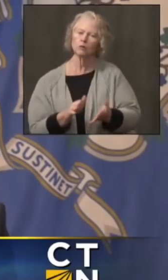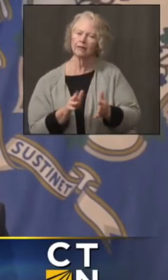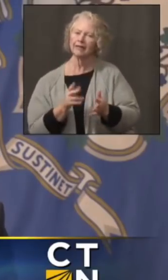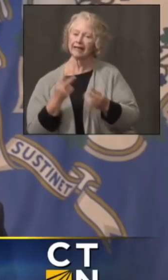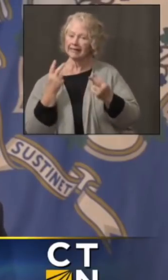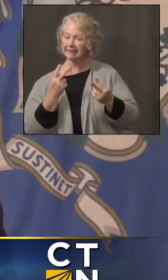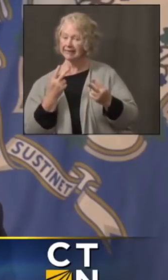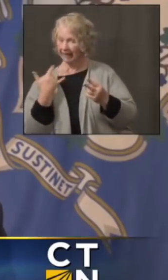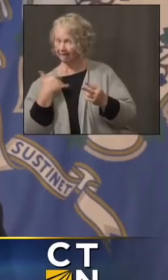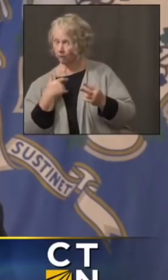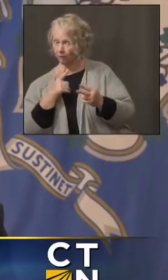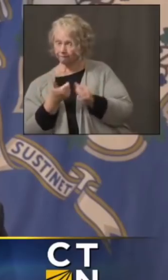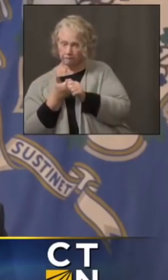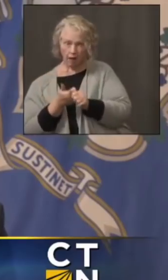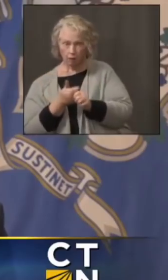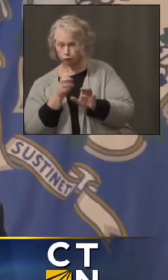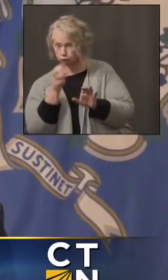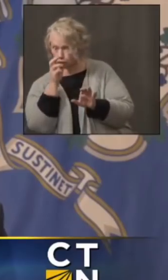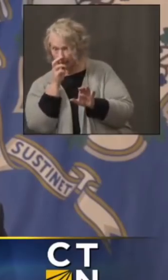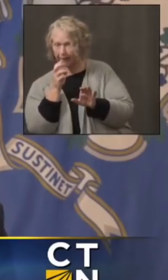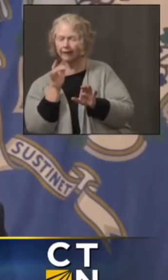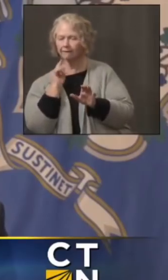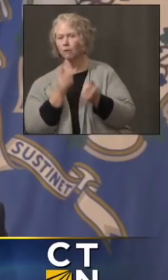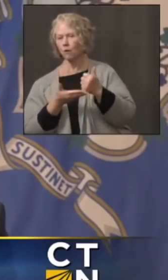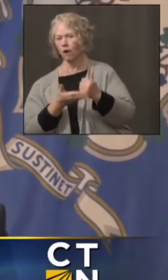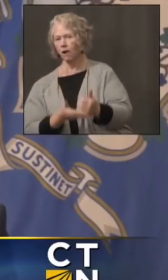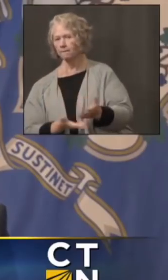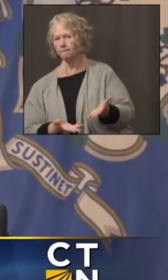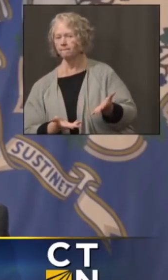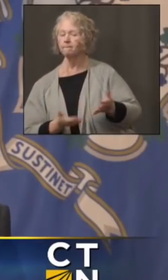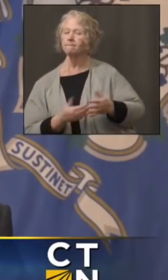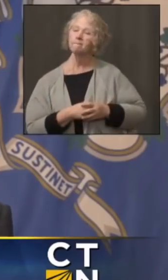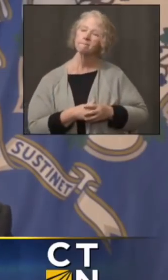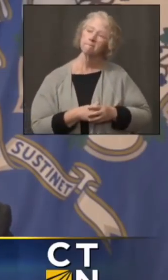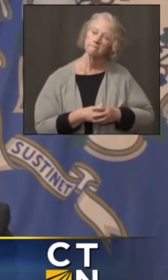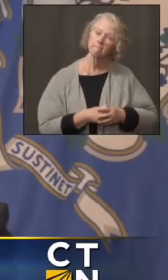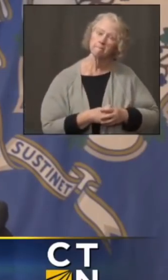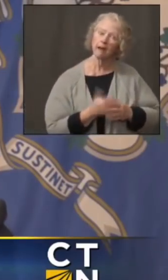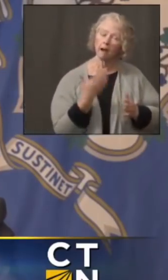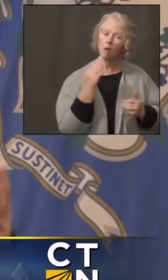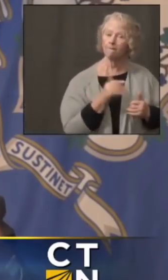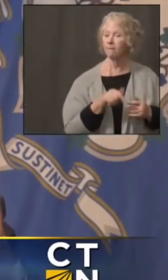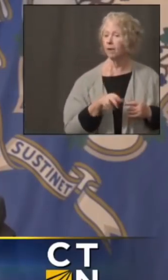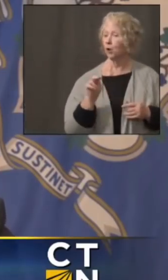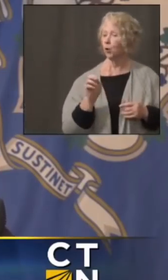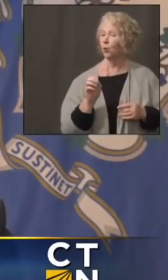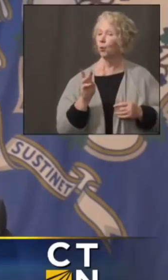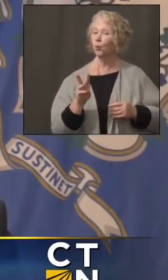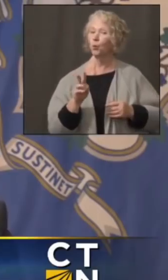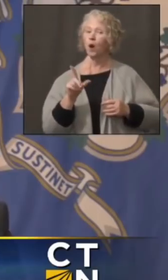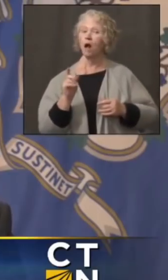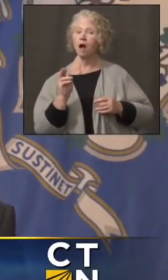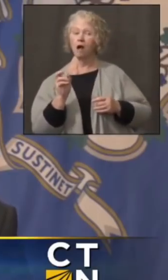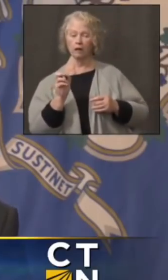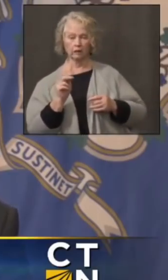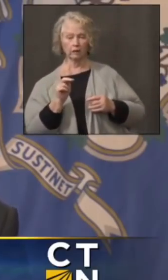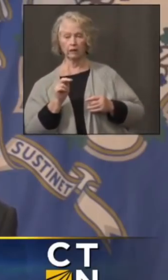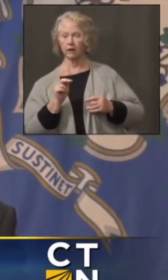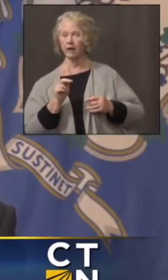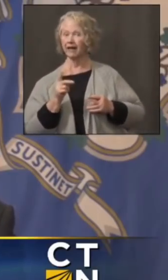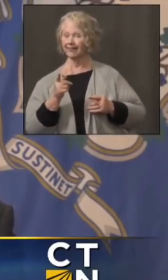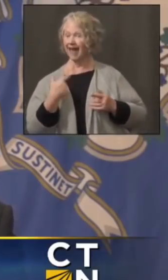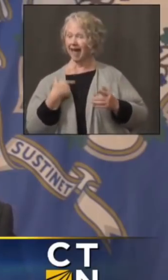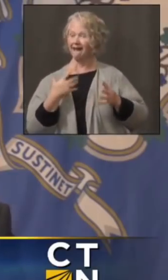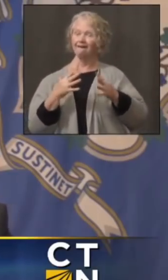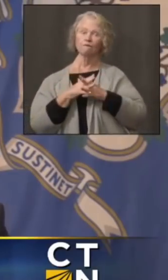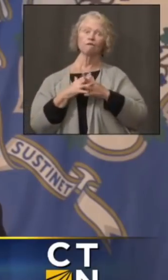with strict enforcement whether that can make a difference. And I hope they are tough. I mean, New London, they always had a football tournament